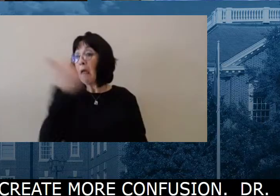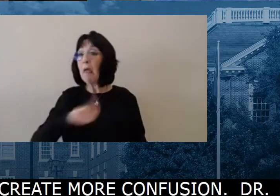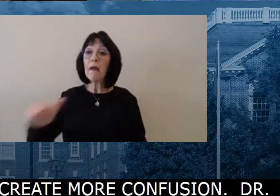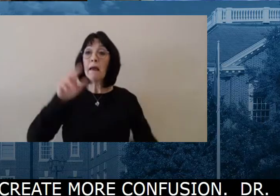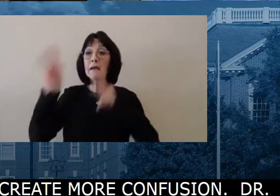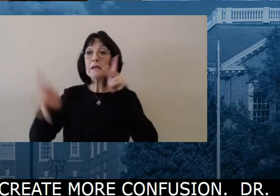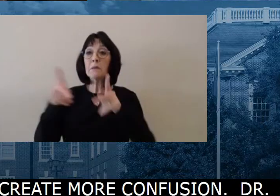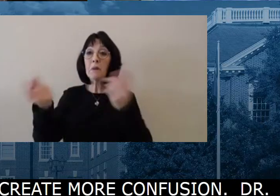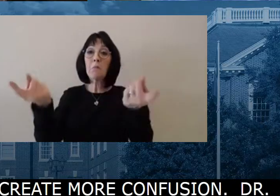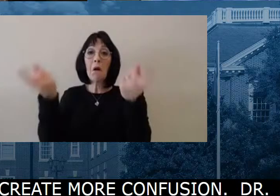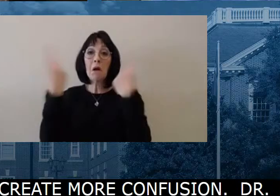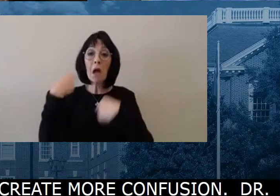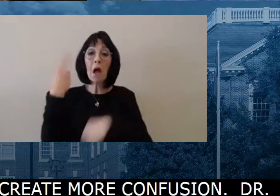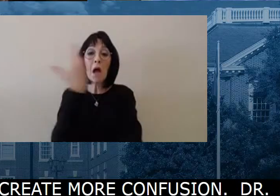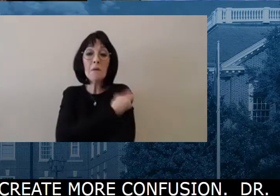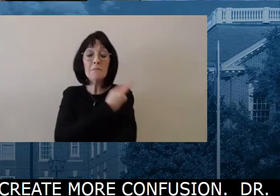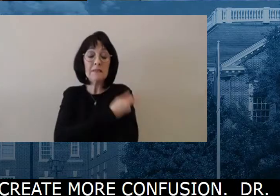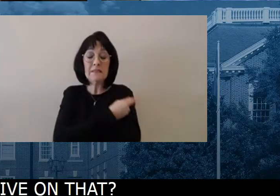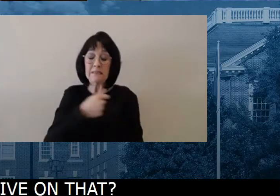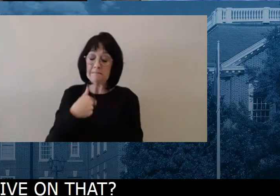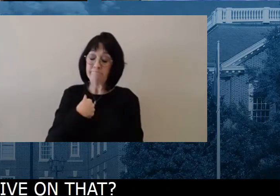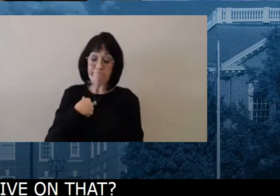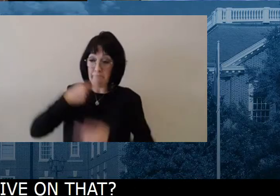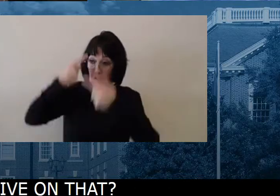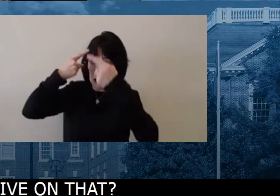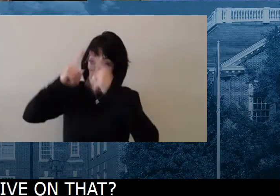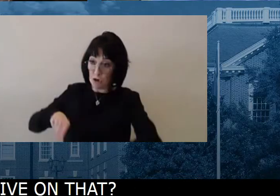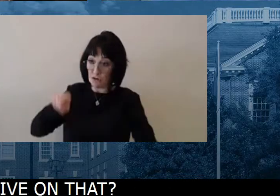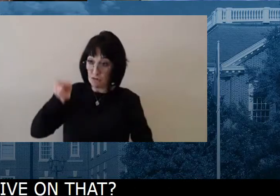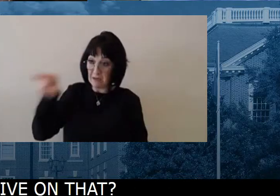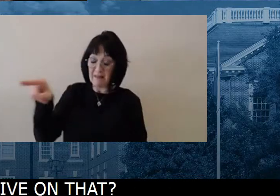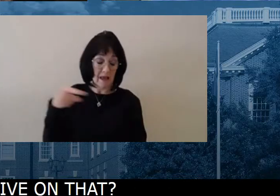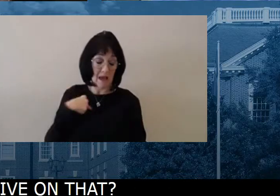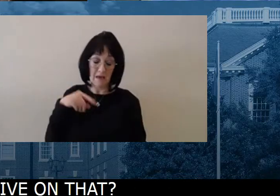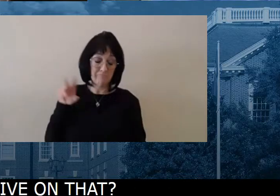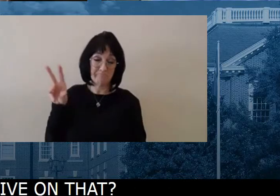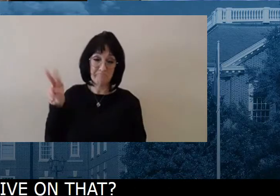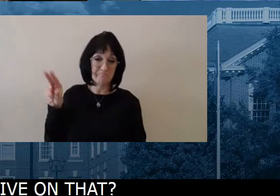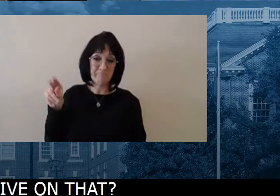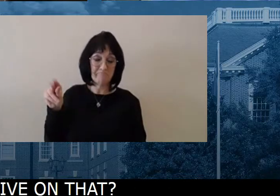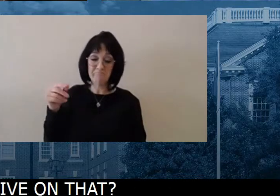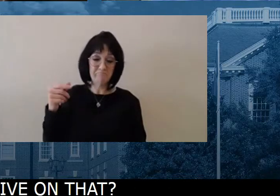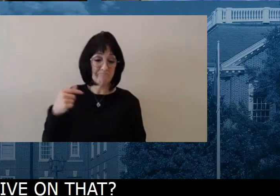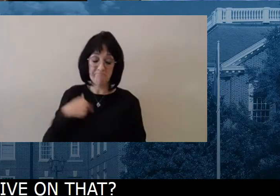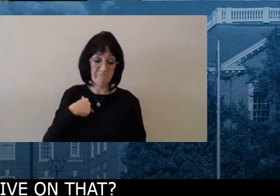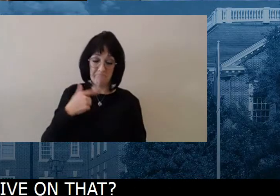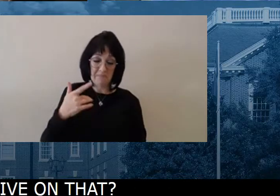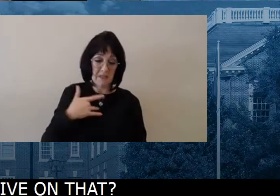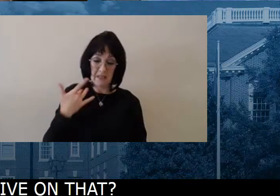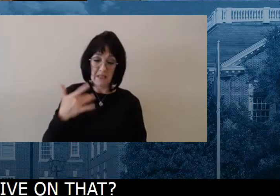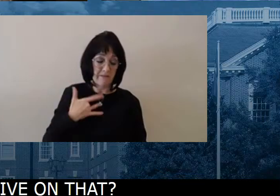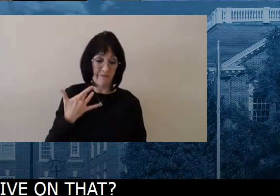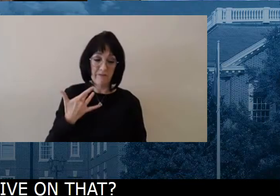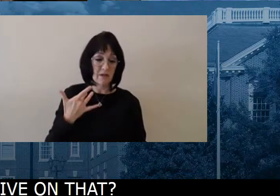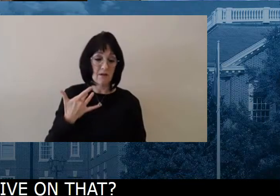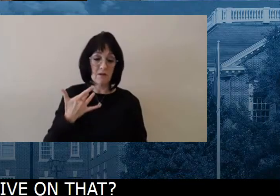mean, we've really focused on the 65 plus population, because that's the population that's most likely to